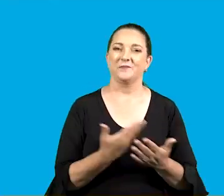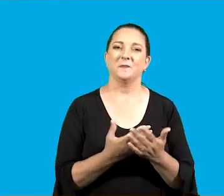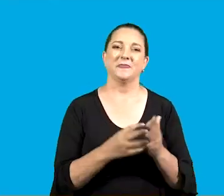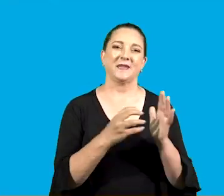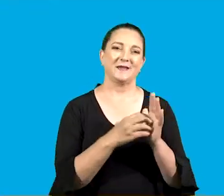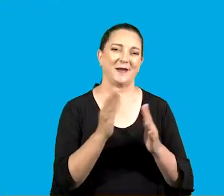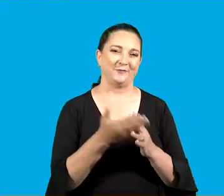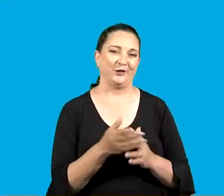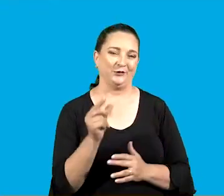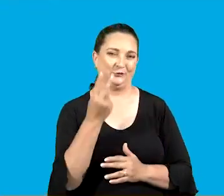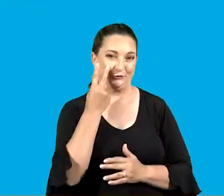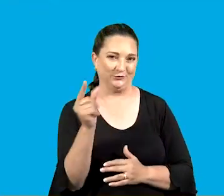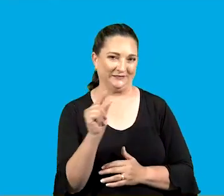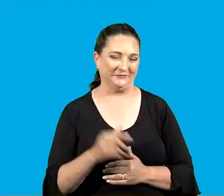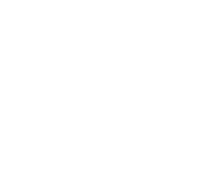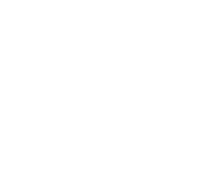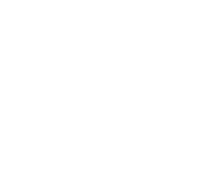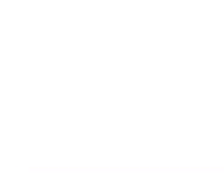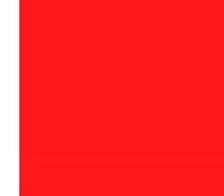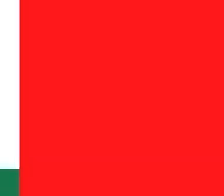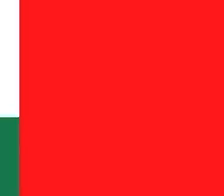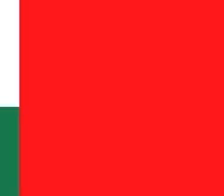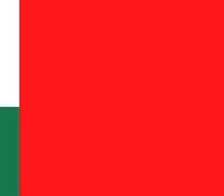let's go for an ad break, and I'll see you shortly.